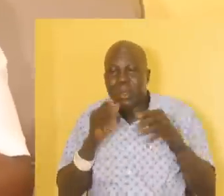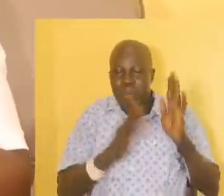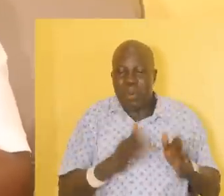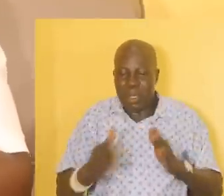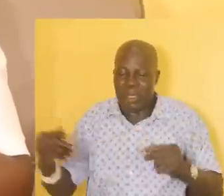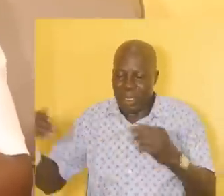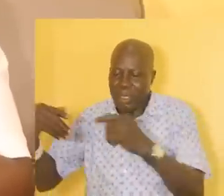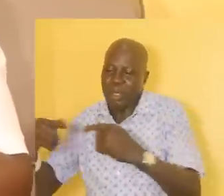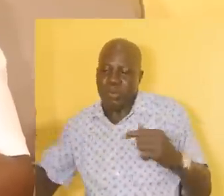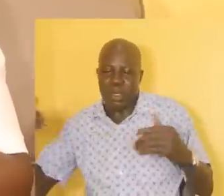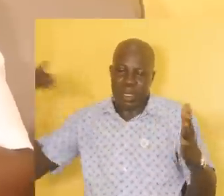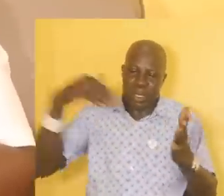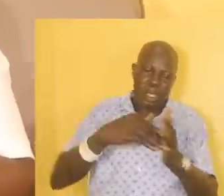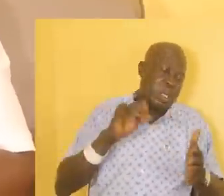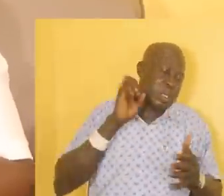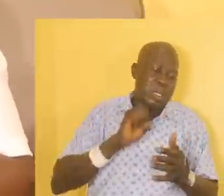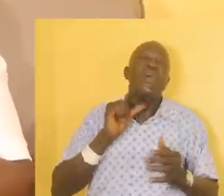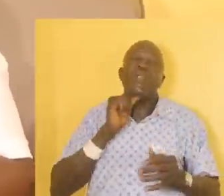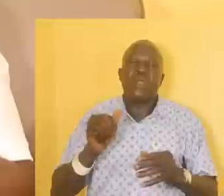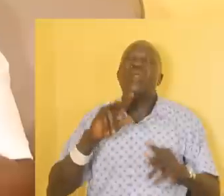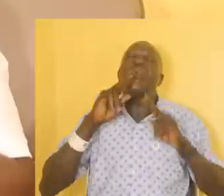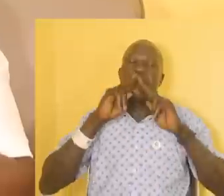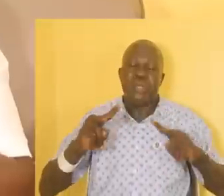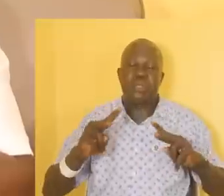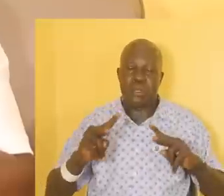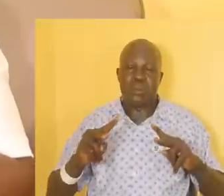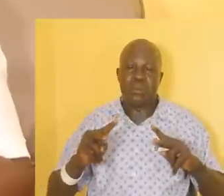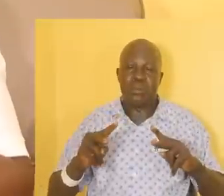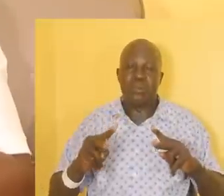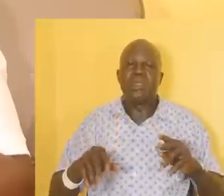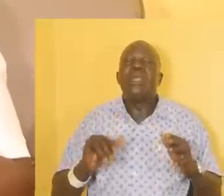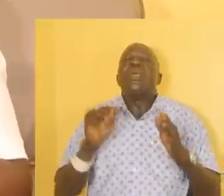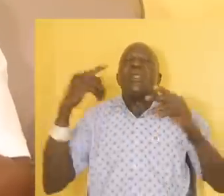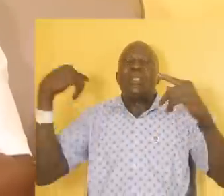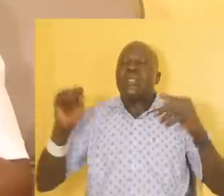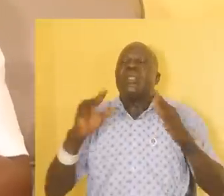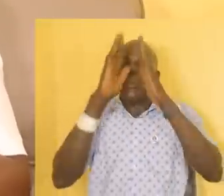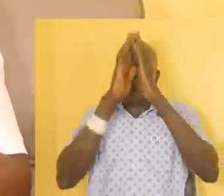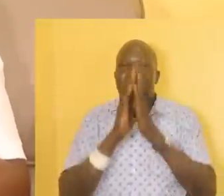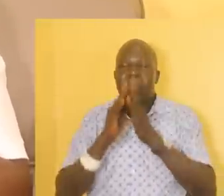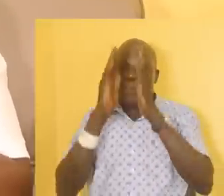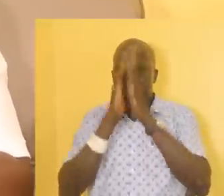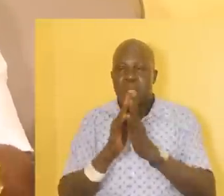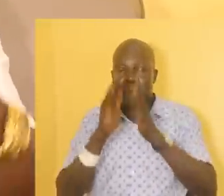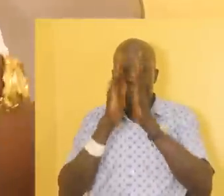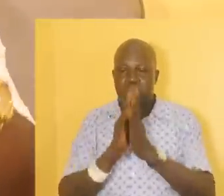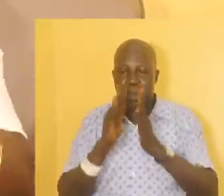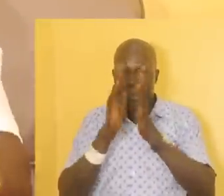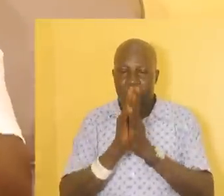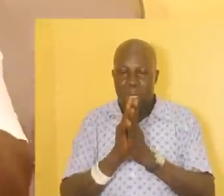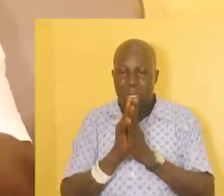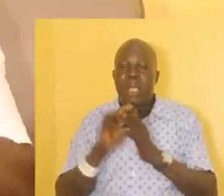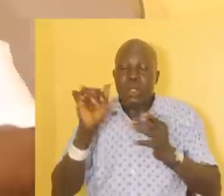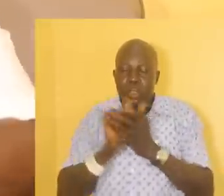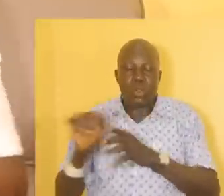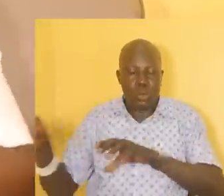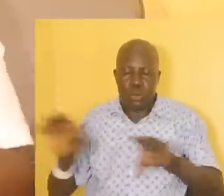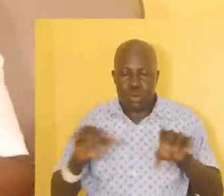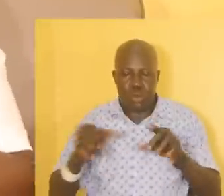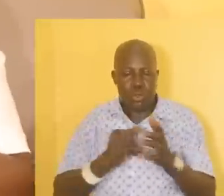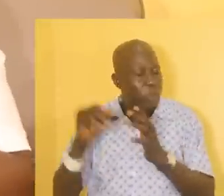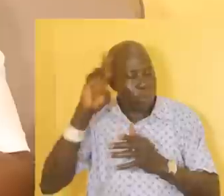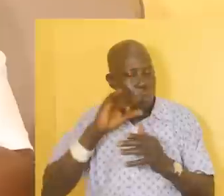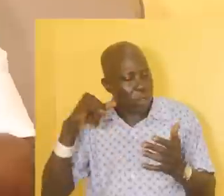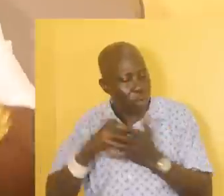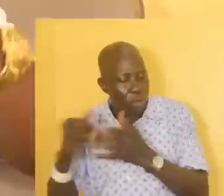planning evil somewhere. And this one is not for peace. Adura. It's prayer. That I